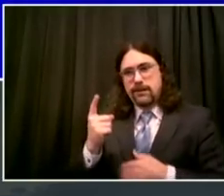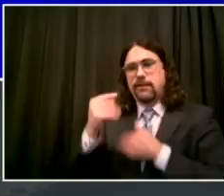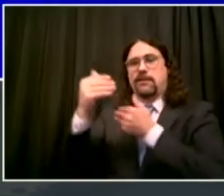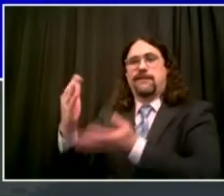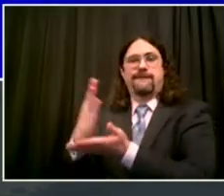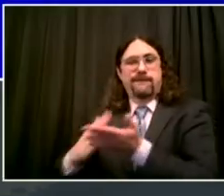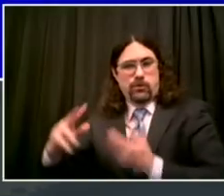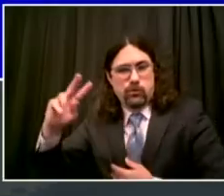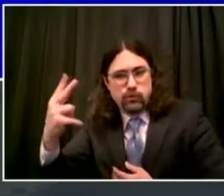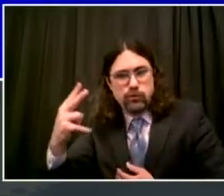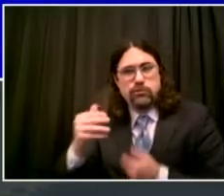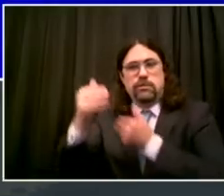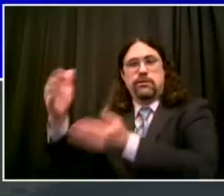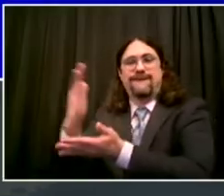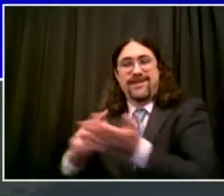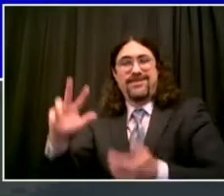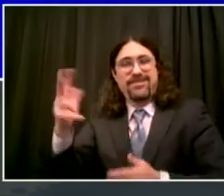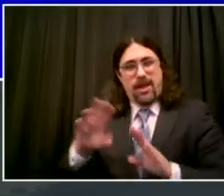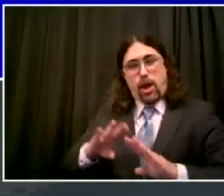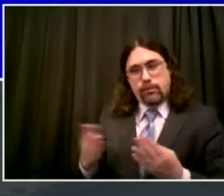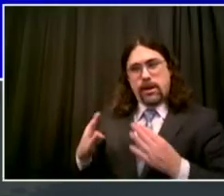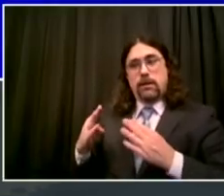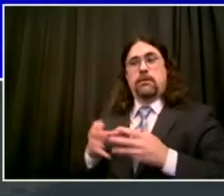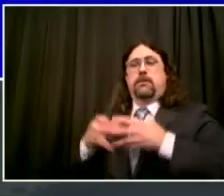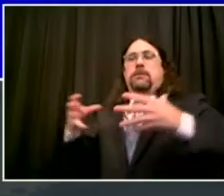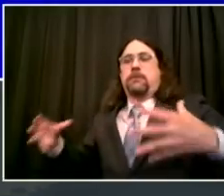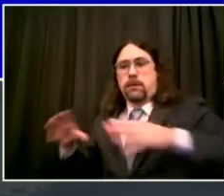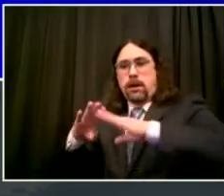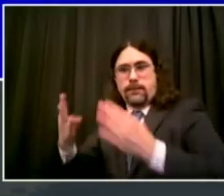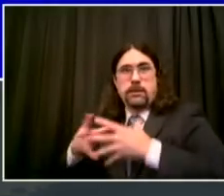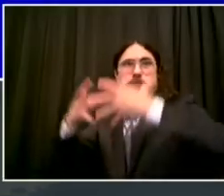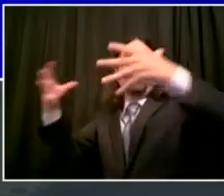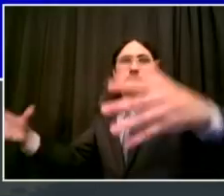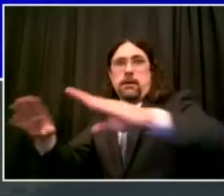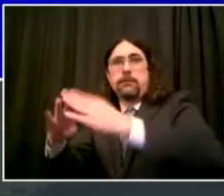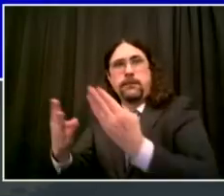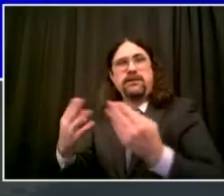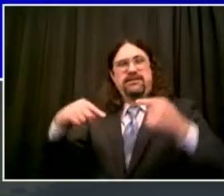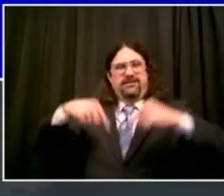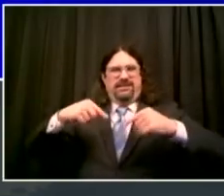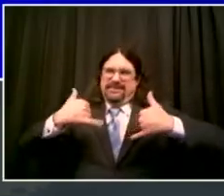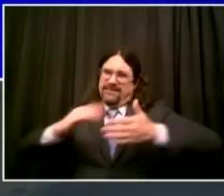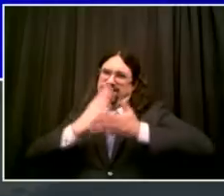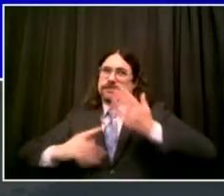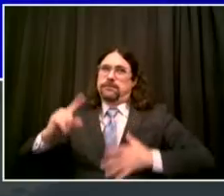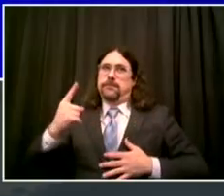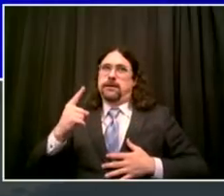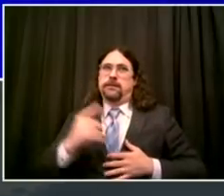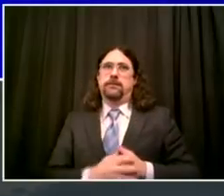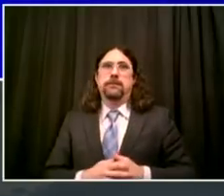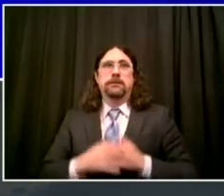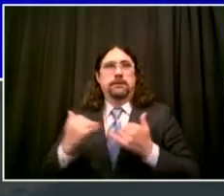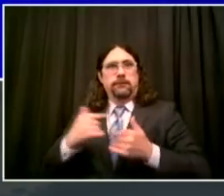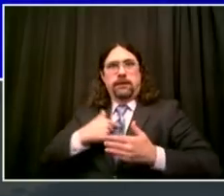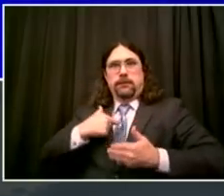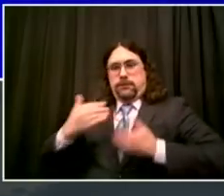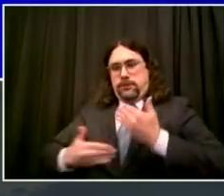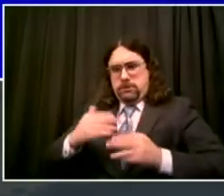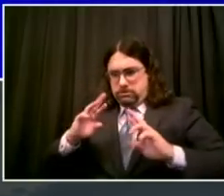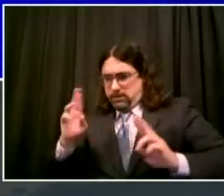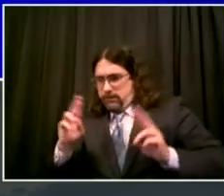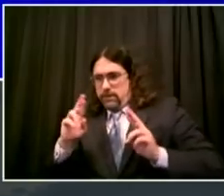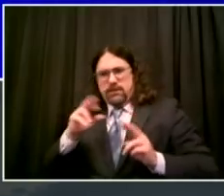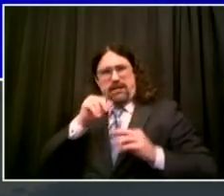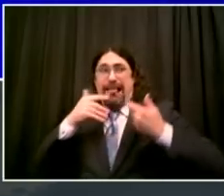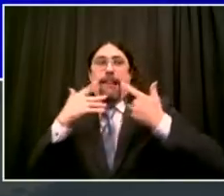the enforcement in place that will be needed from city agencies when we talk about the sectors that will be reopening: manufacturing,